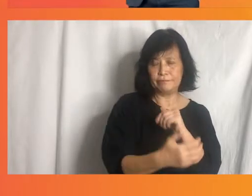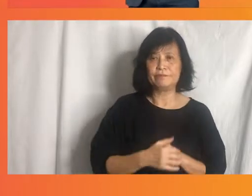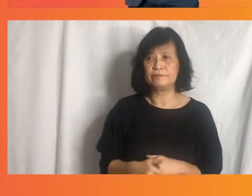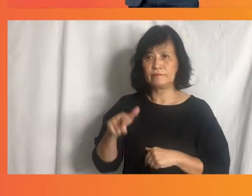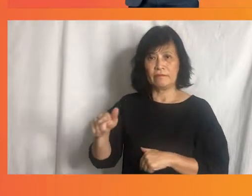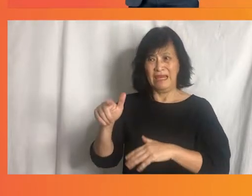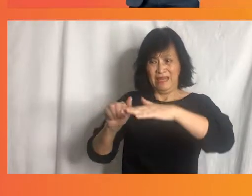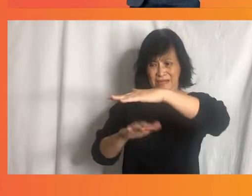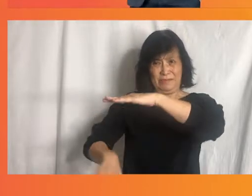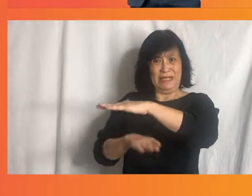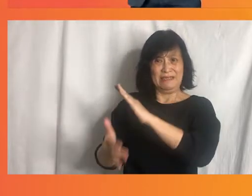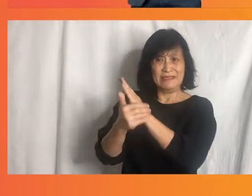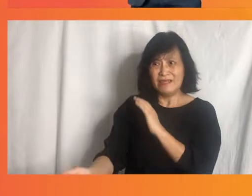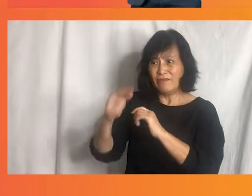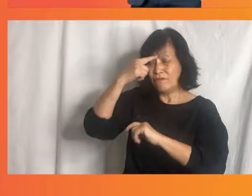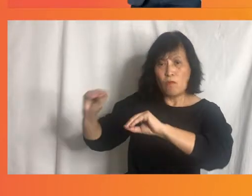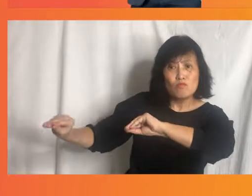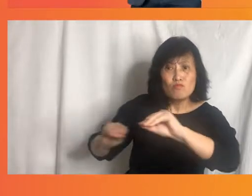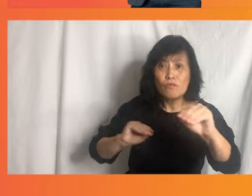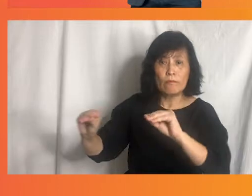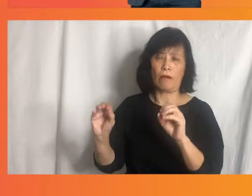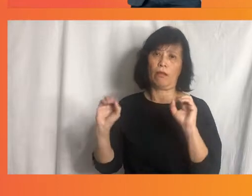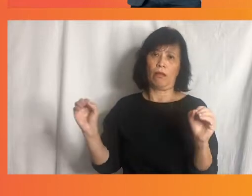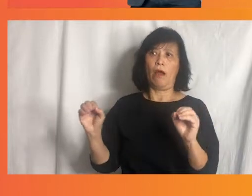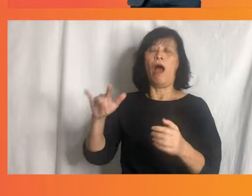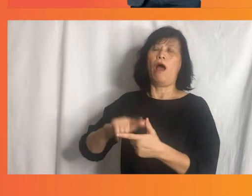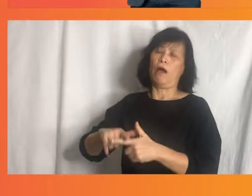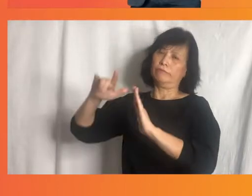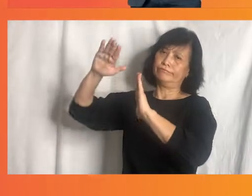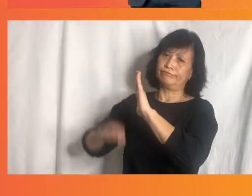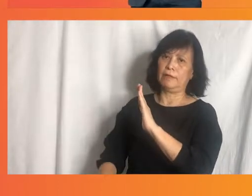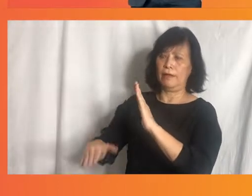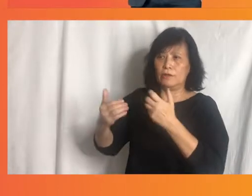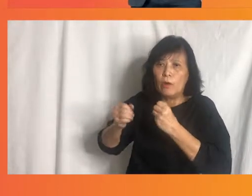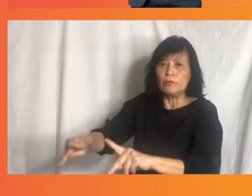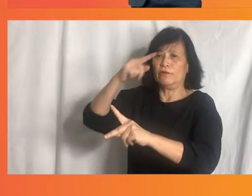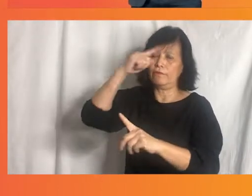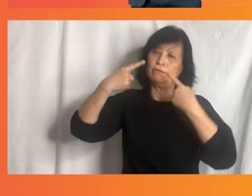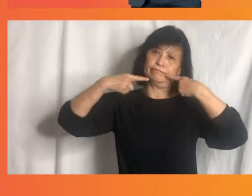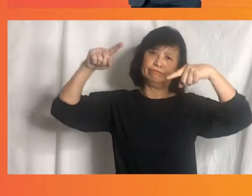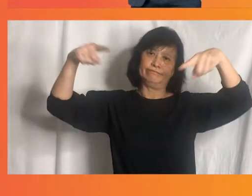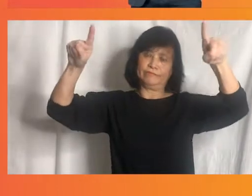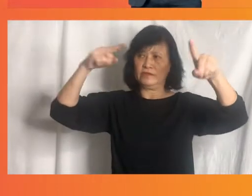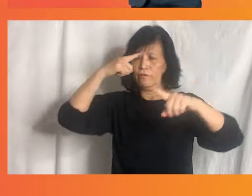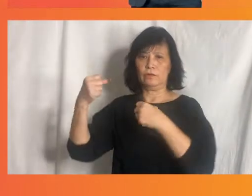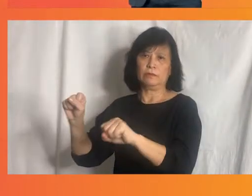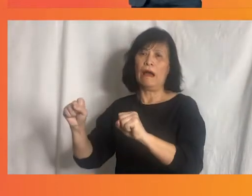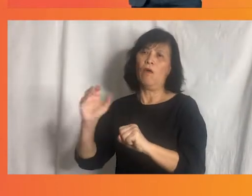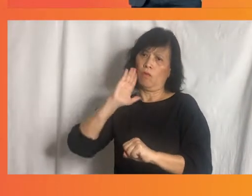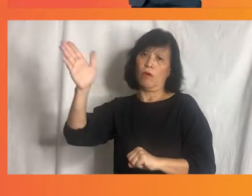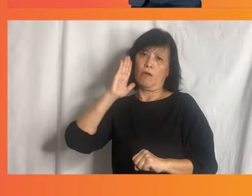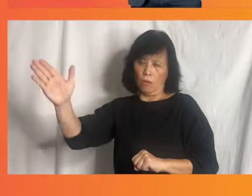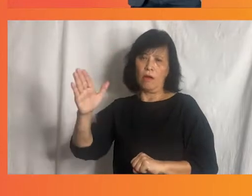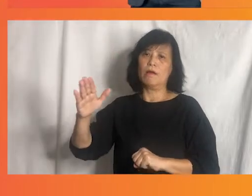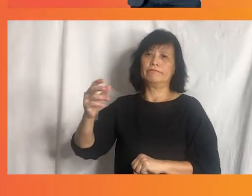Without a basic skill set for movement, a child may have a lower chance of success in their sporting pursuits and can lead to frustration